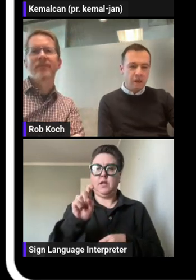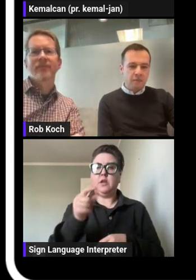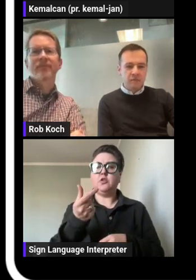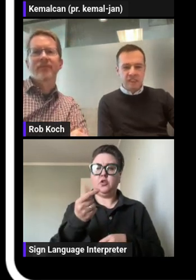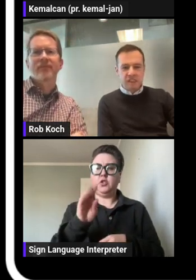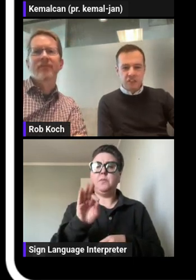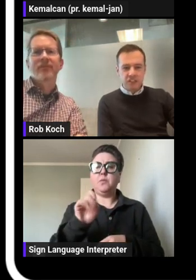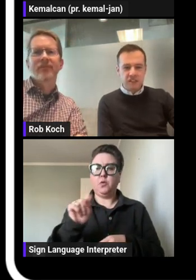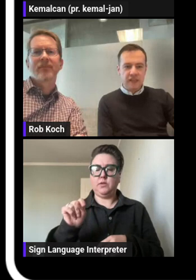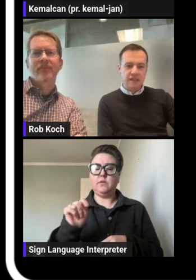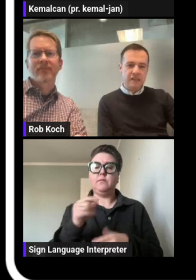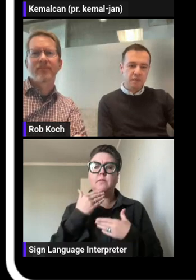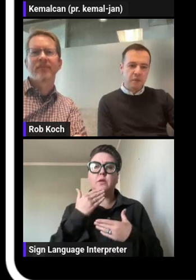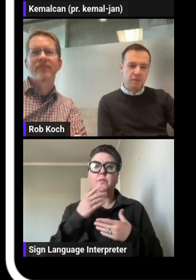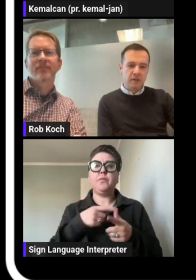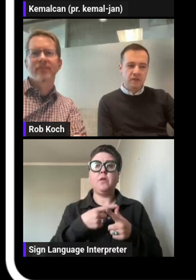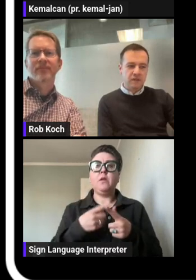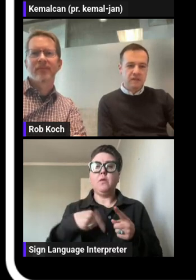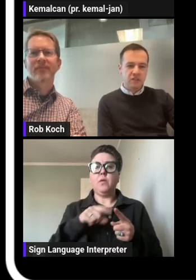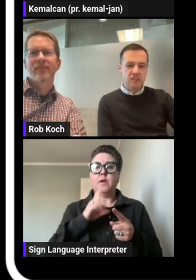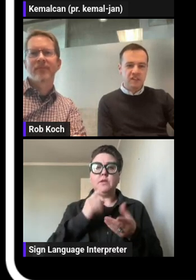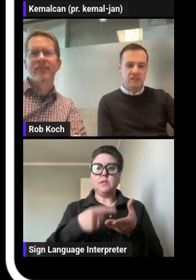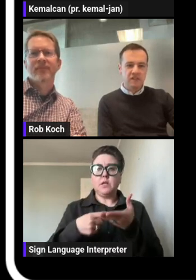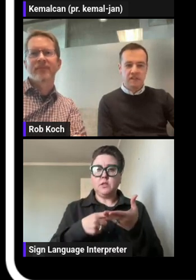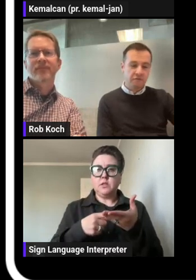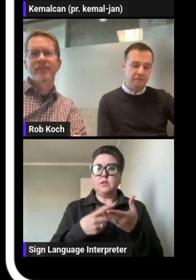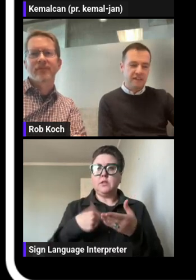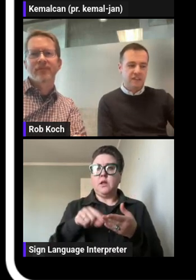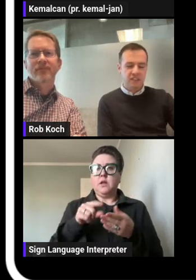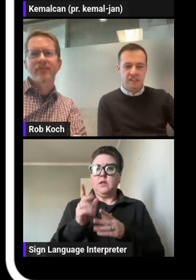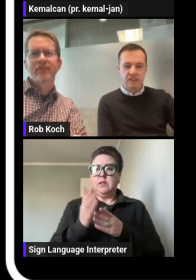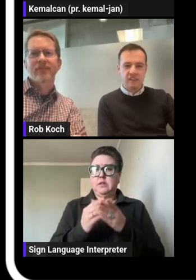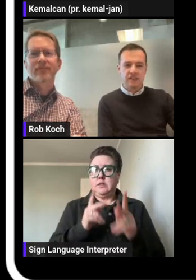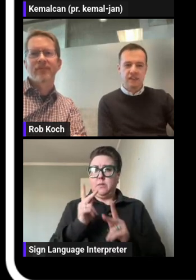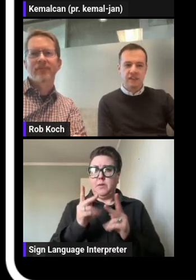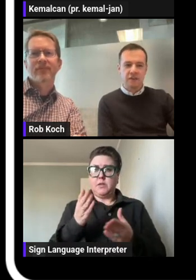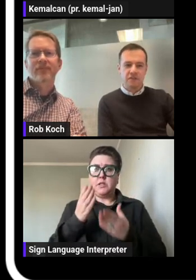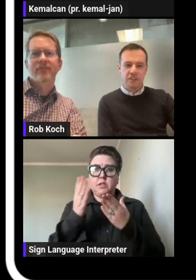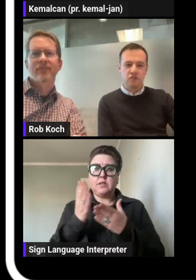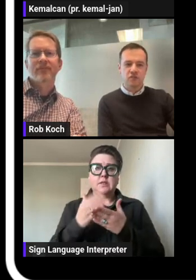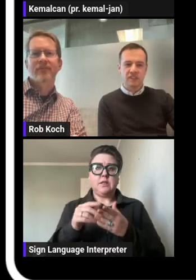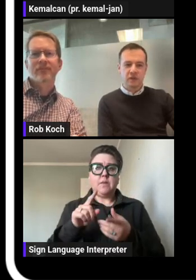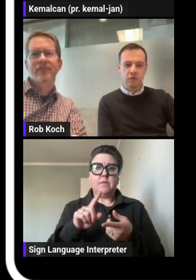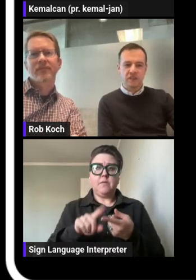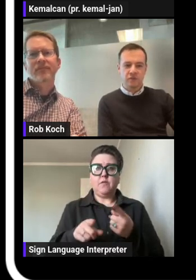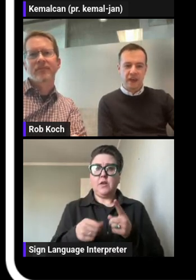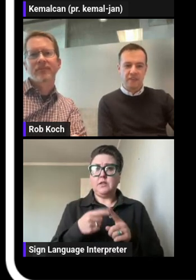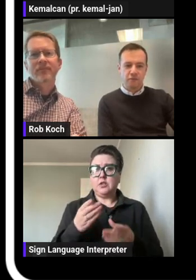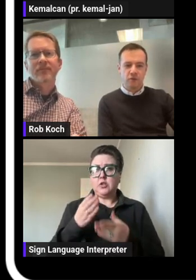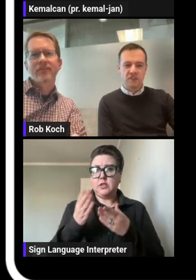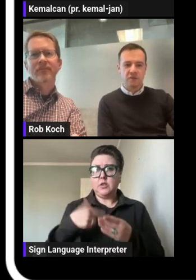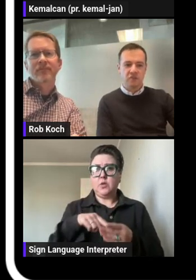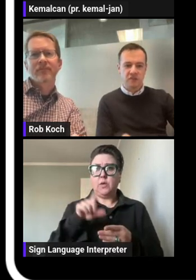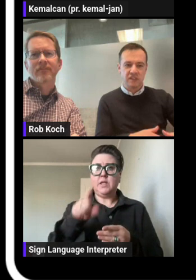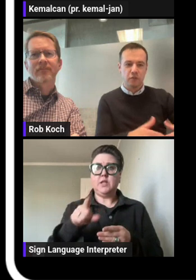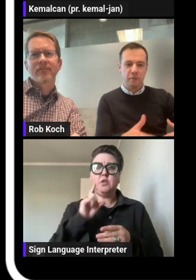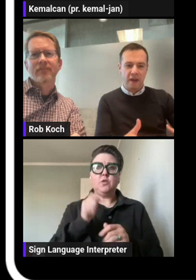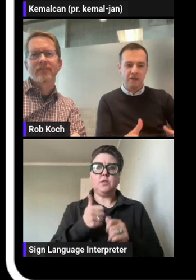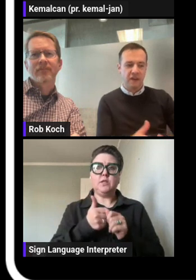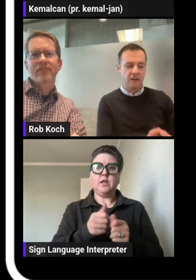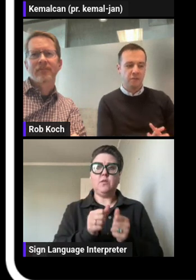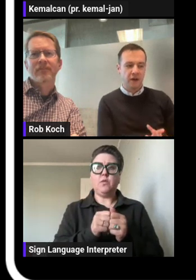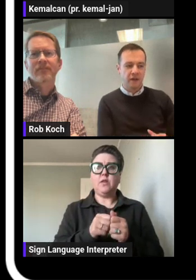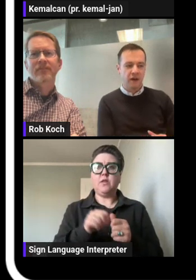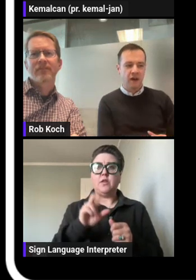We had some discussions, like some friends suggested that we need to stick with random forest because there is